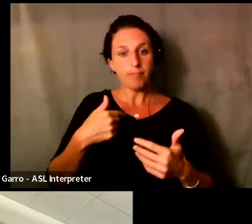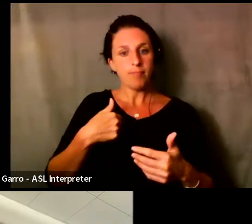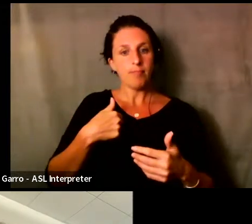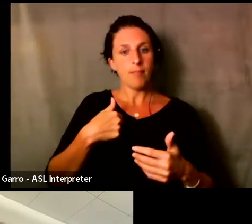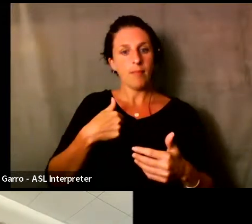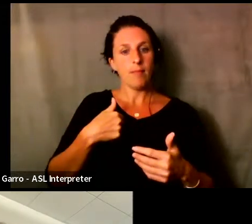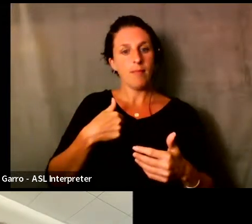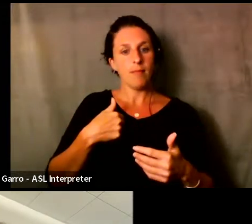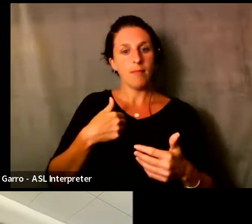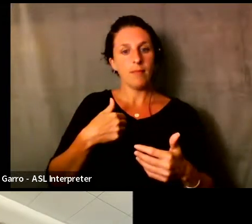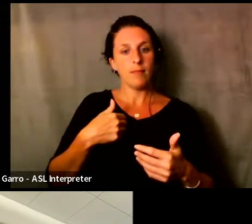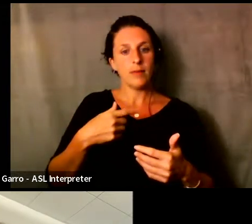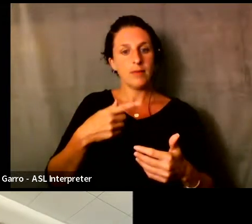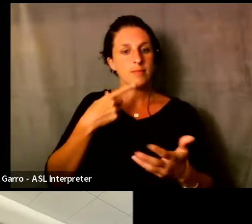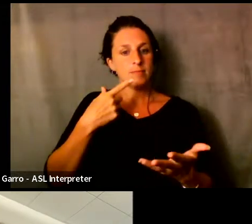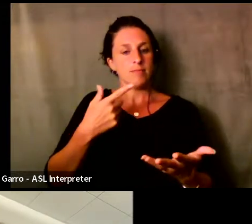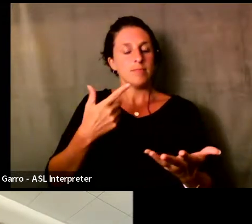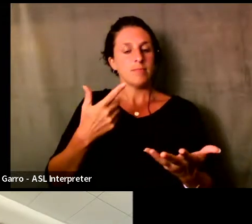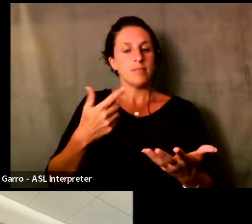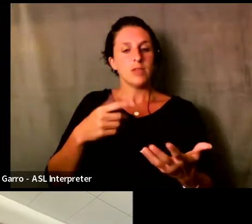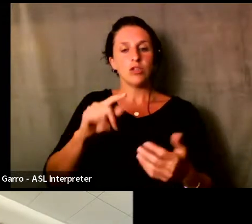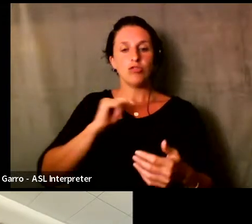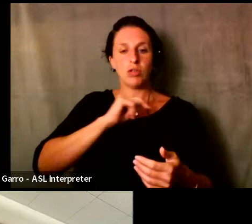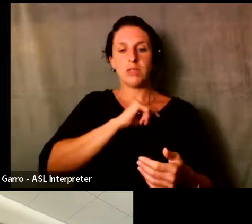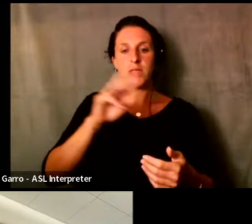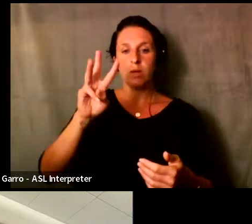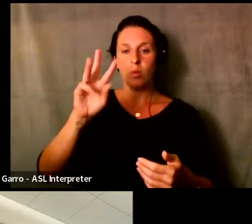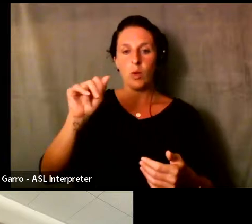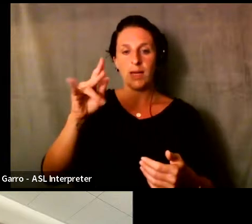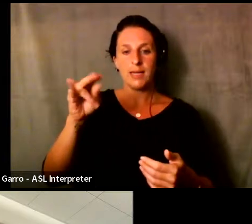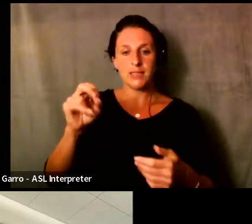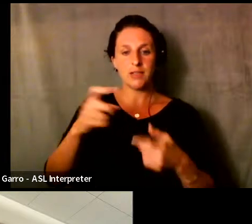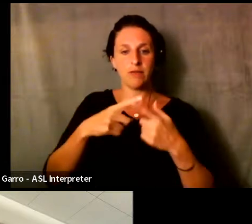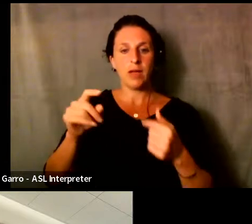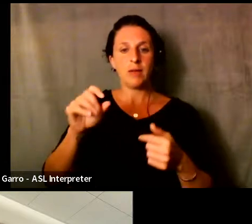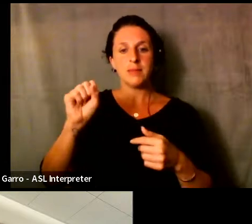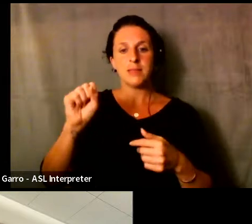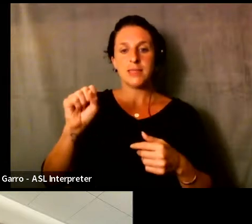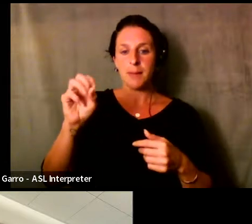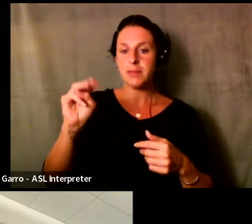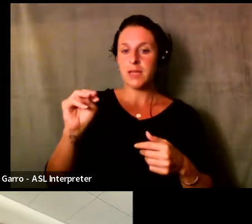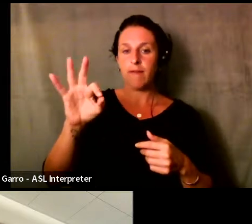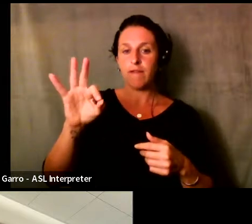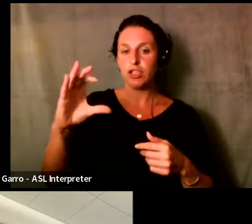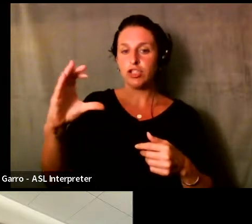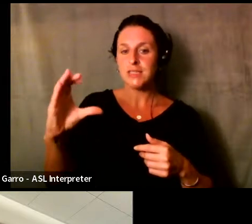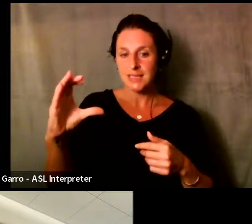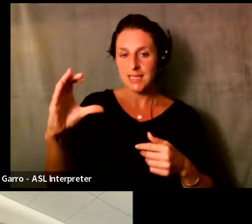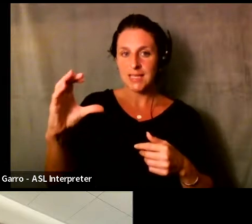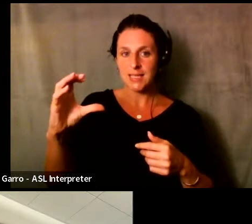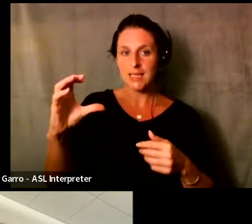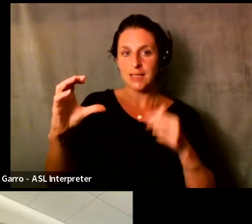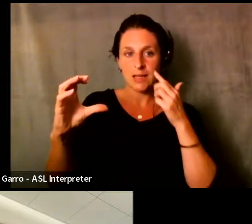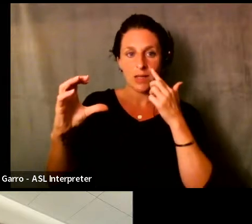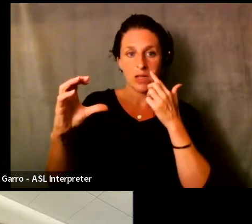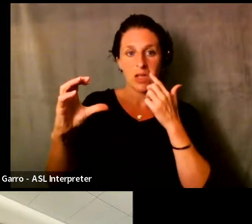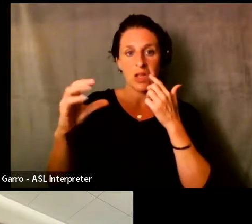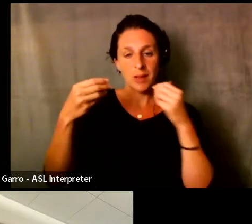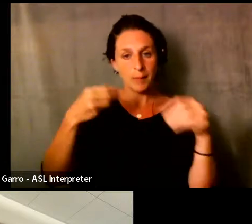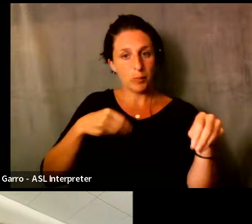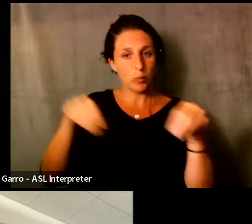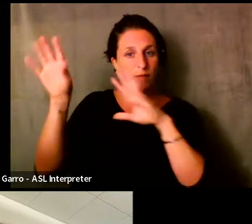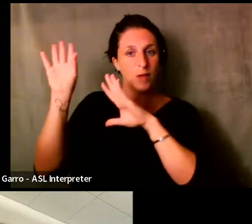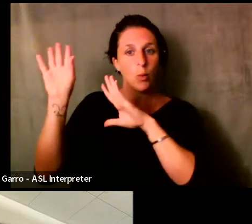see Trustee Watkins from San Mateo Foster City moving away,